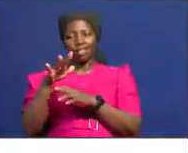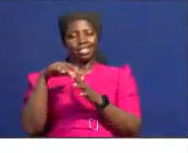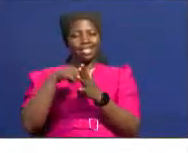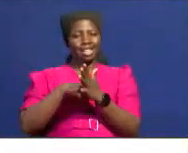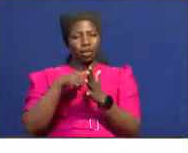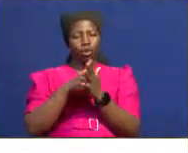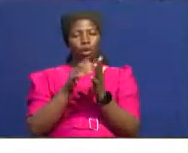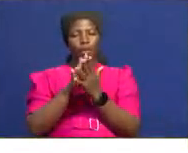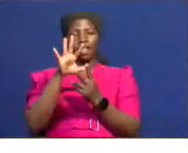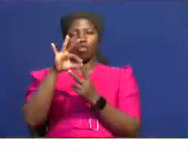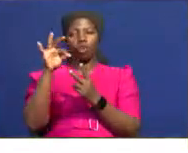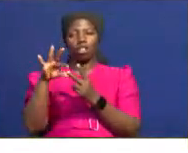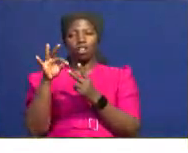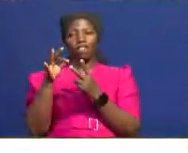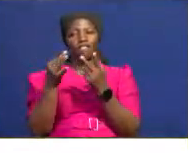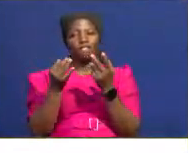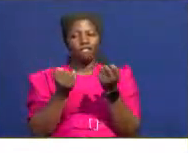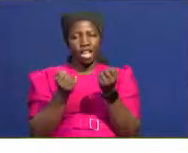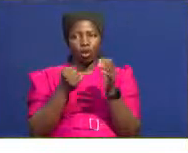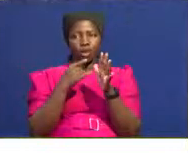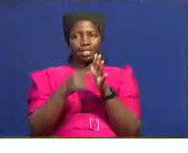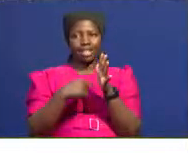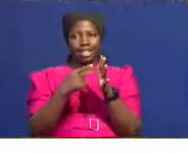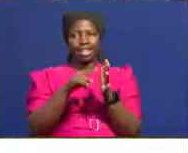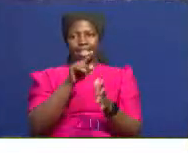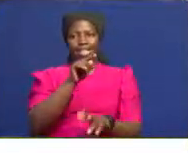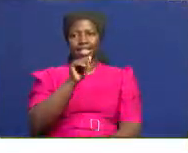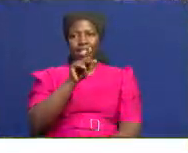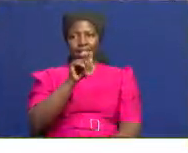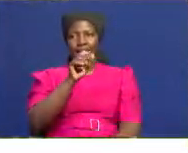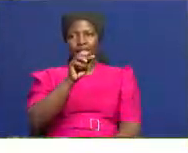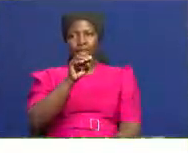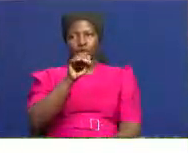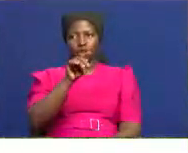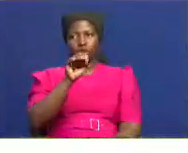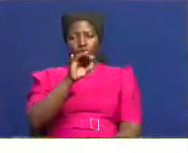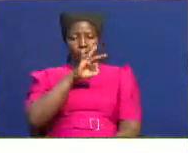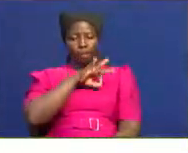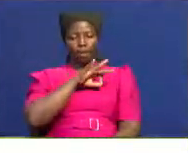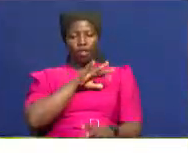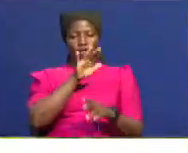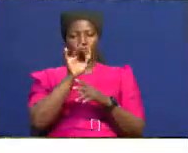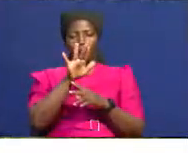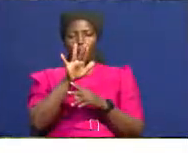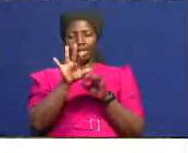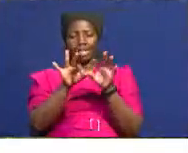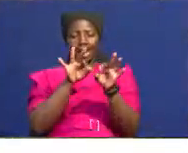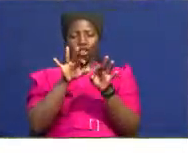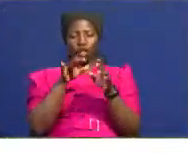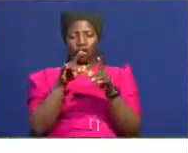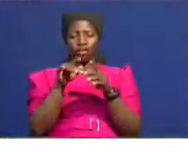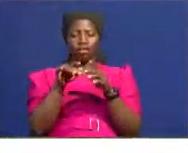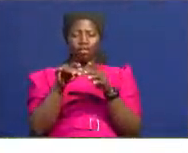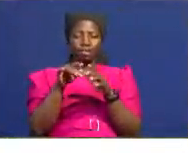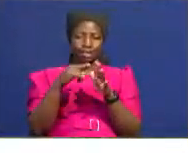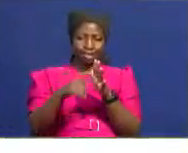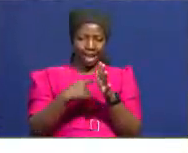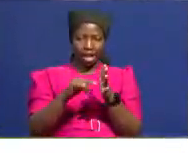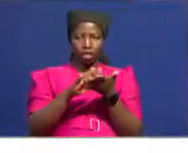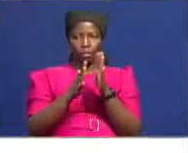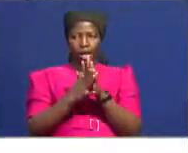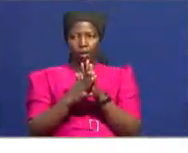tire choices. Takamoto Katsuta in the 3rd Toyota benefited from his tire selection to go 4th fastest